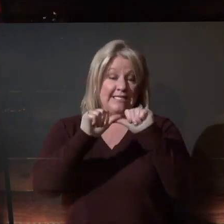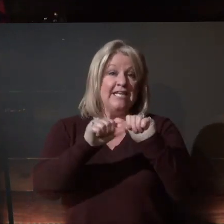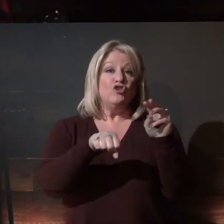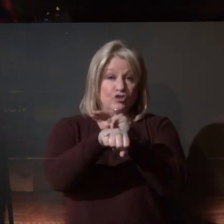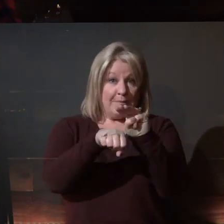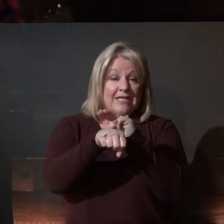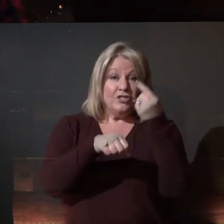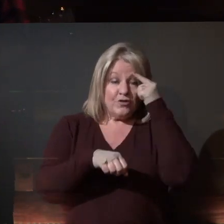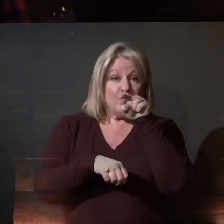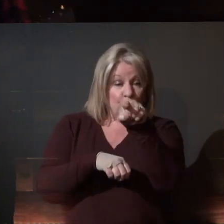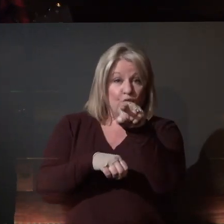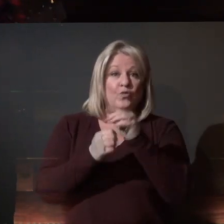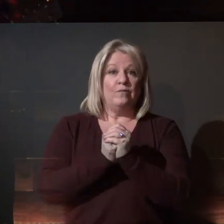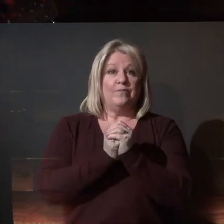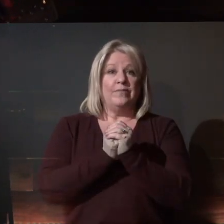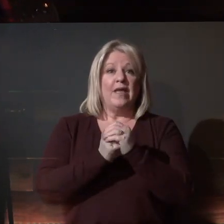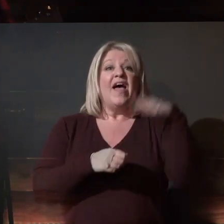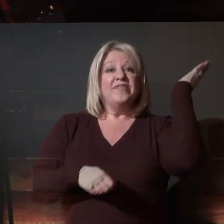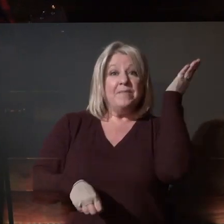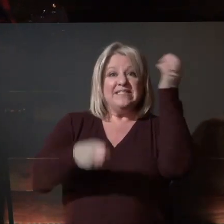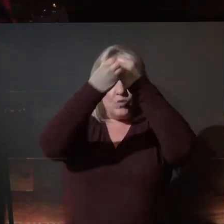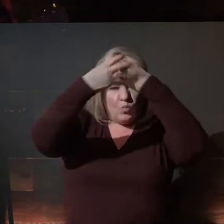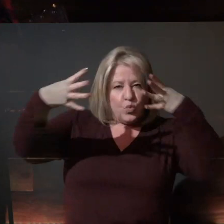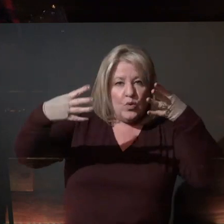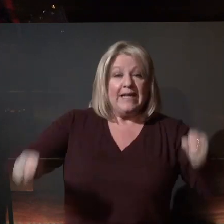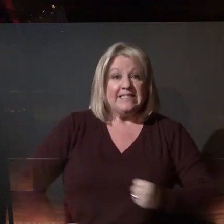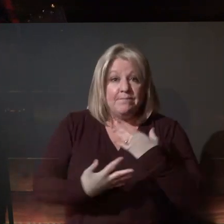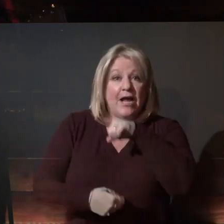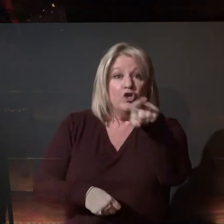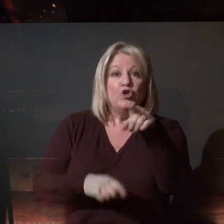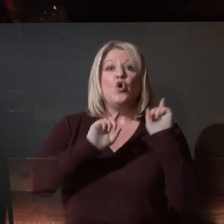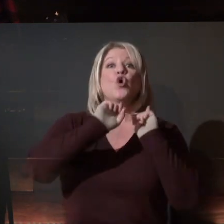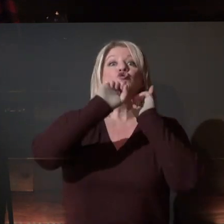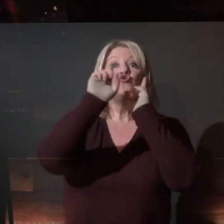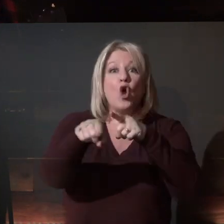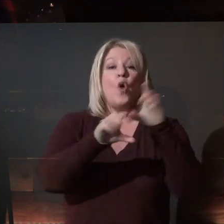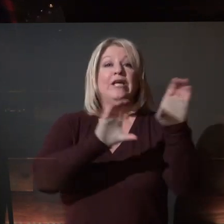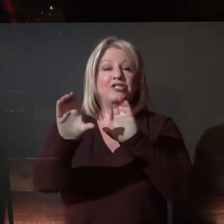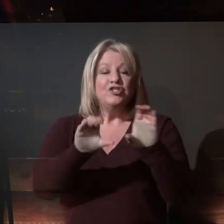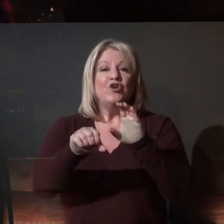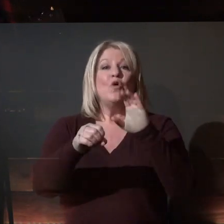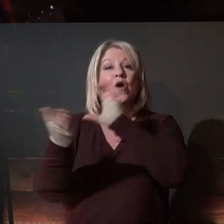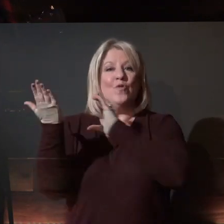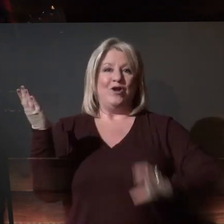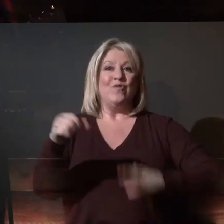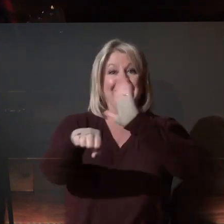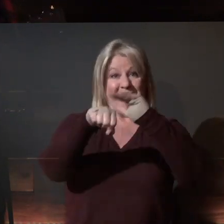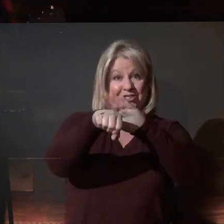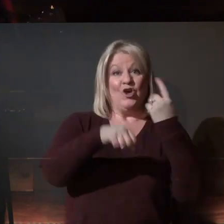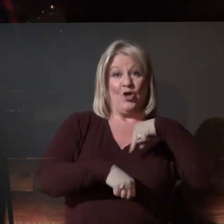to minister to You. We'll continue to pour out the message to inspire you to go and do what Christ has called us to do.